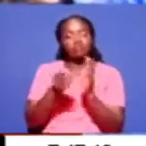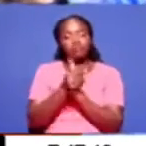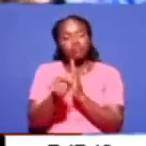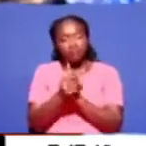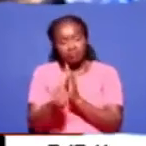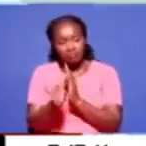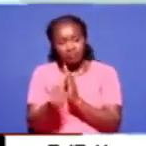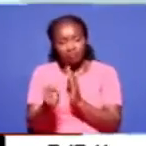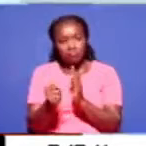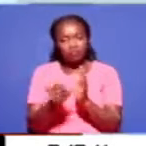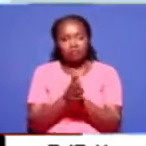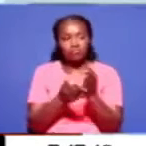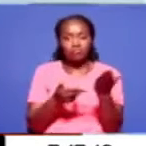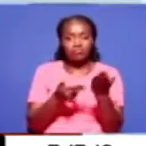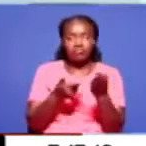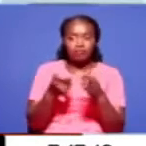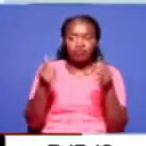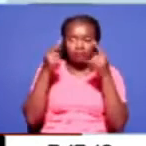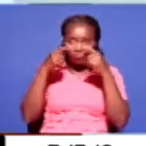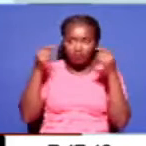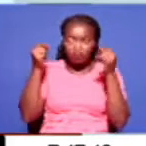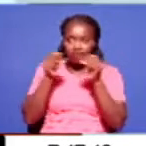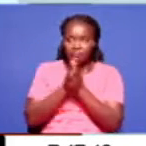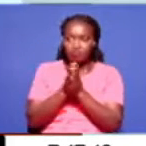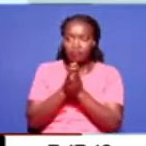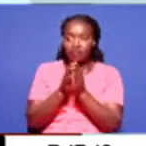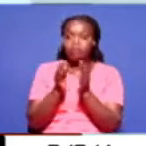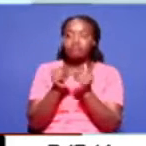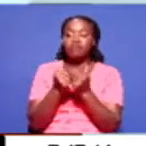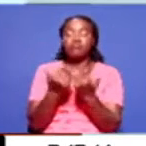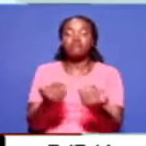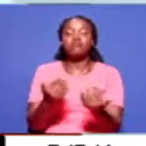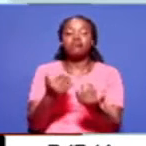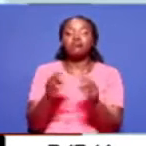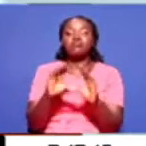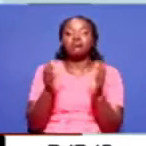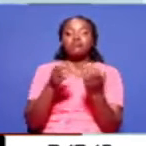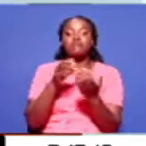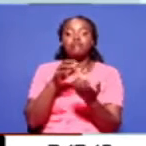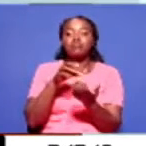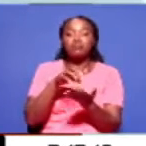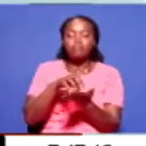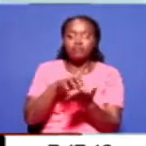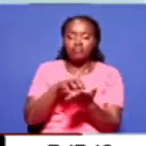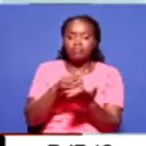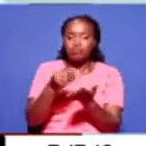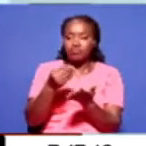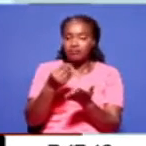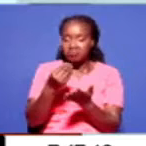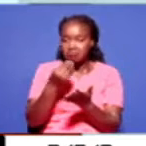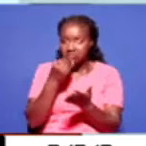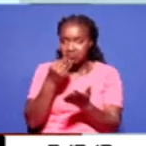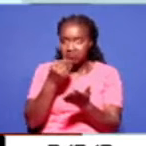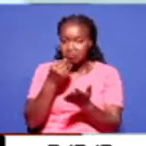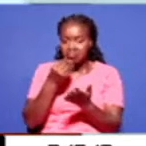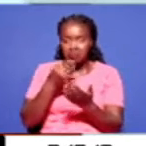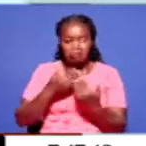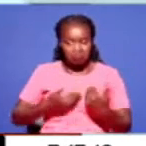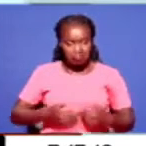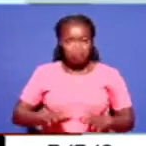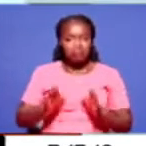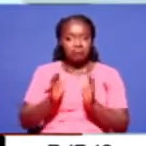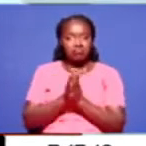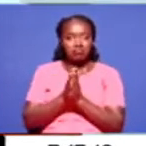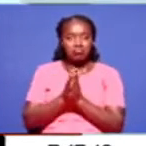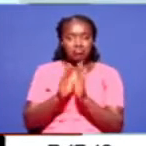bora kutoka Japan. With the current global situation of food insecurity and global food